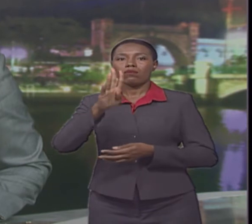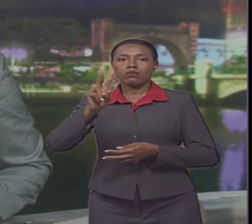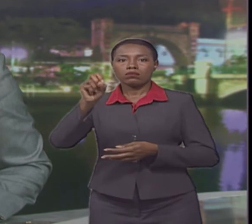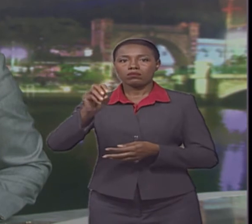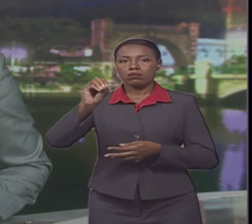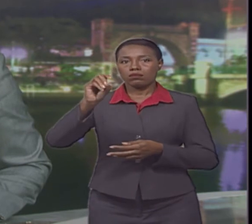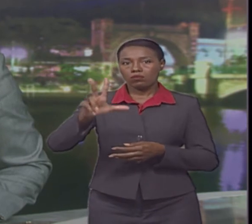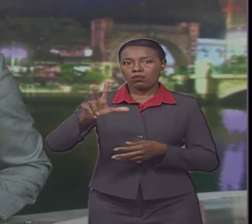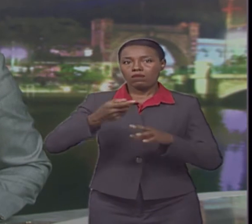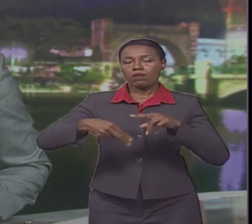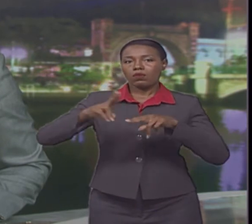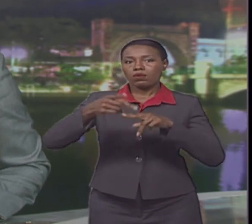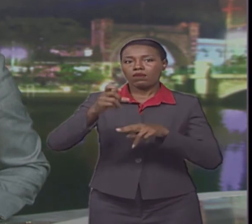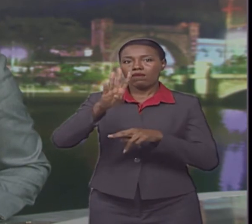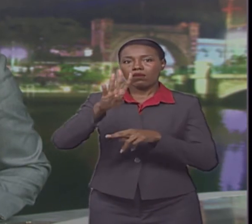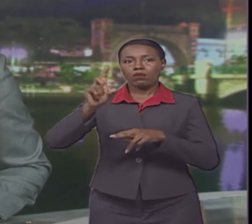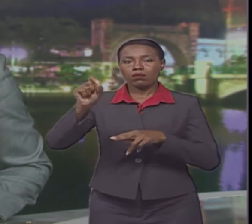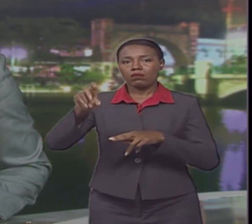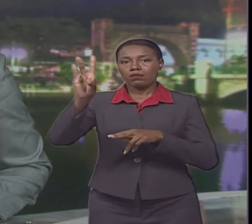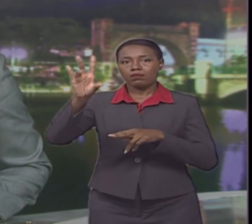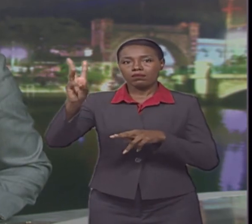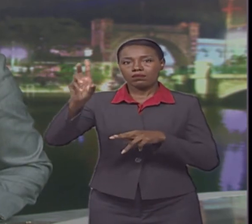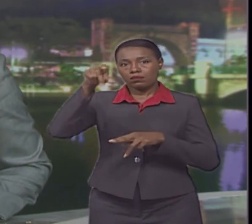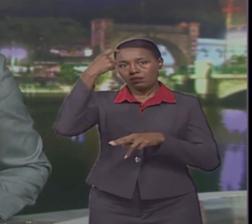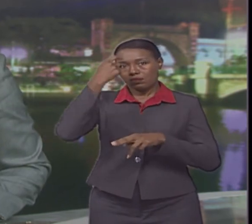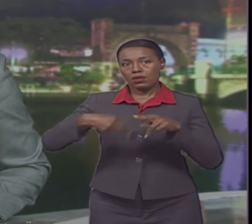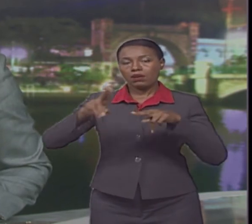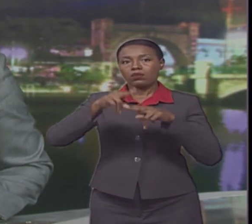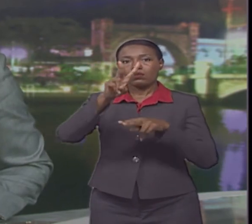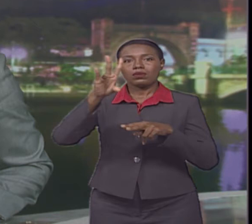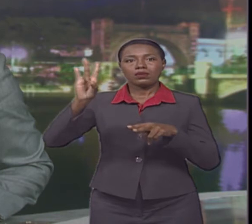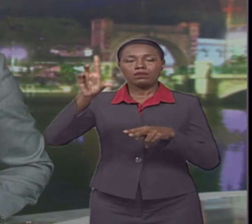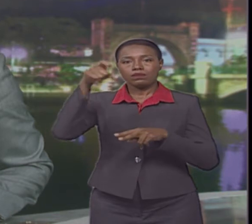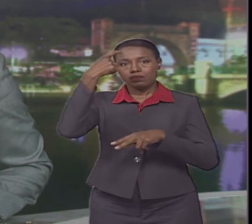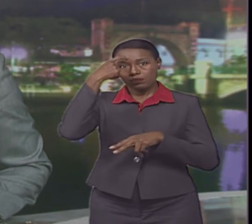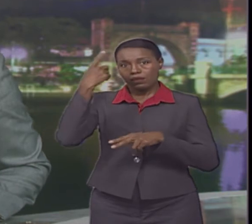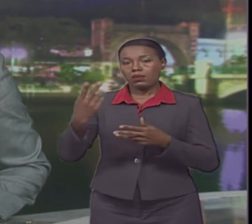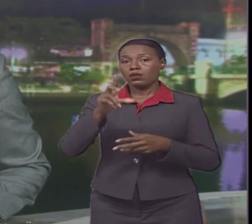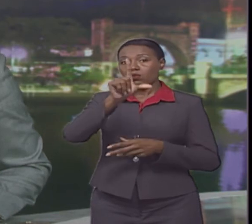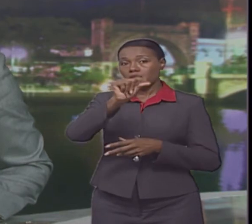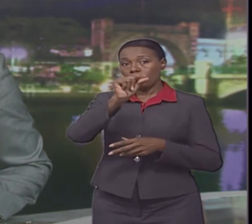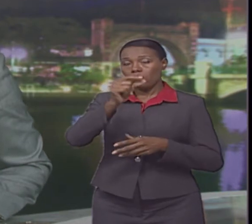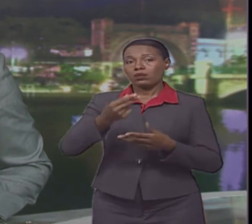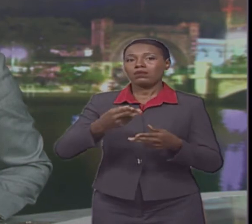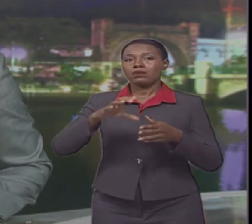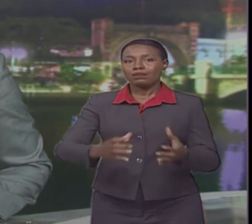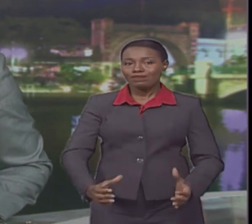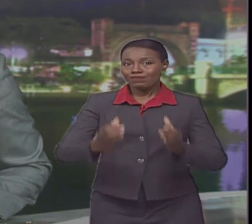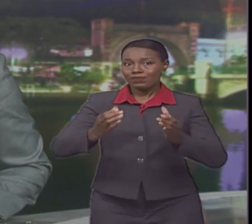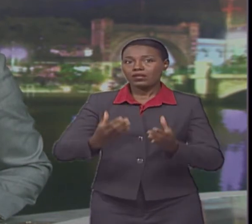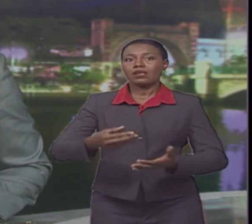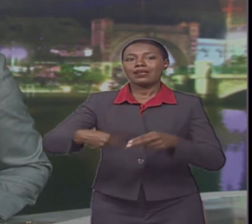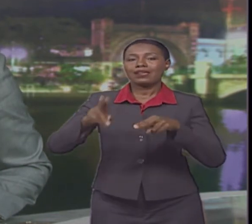$42.03, up from $41.76, an increase of 27 cents, while the price of the 20-pound cylinder has increased by